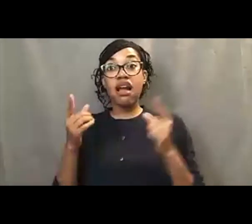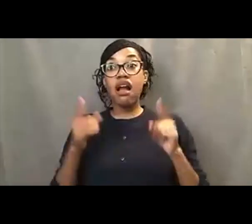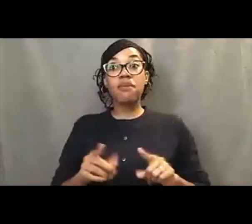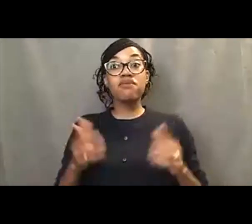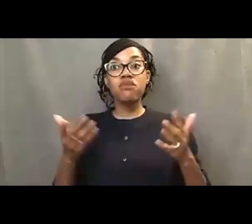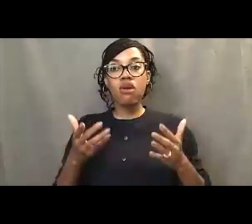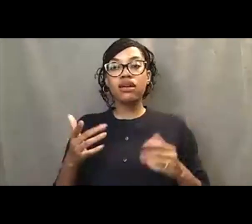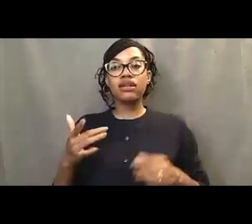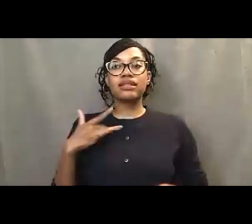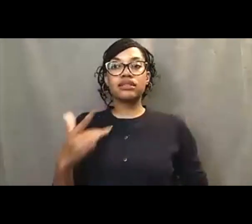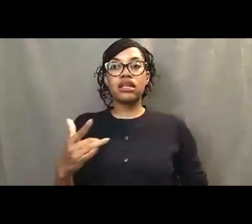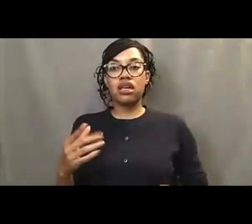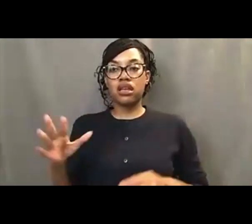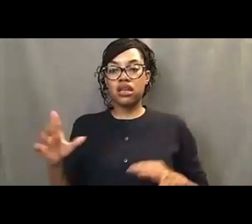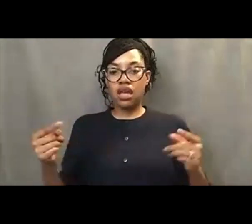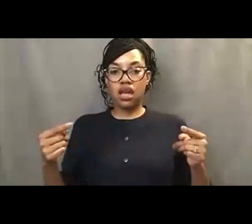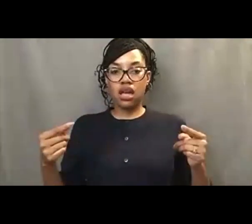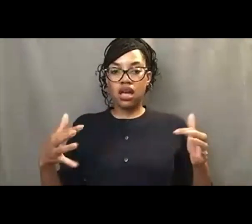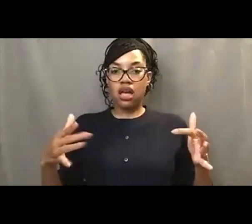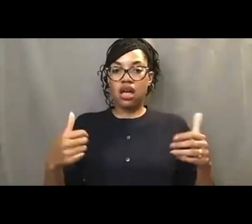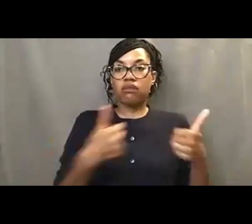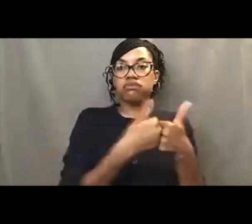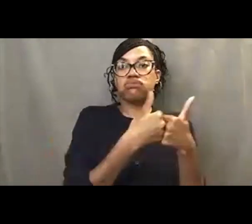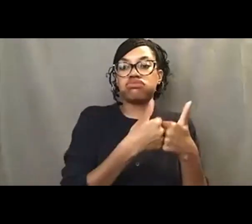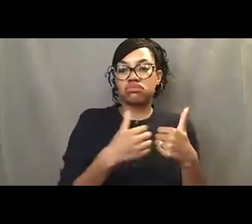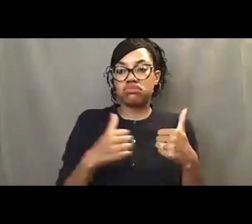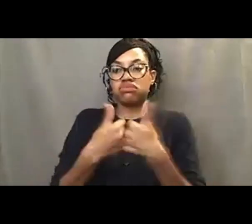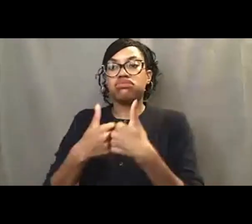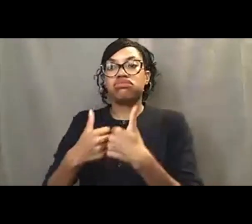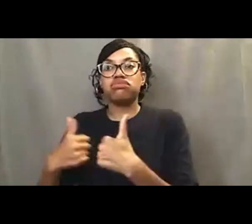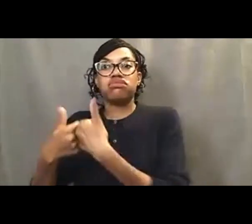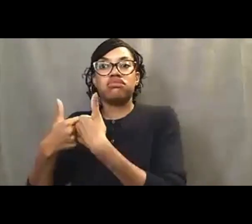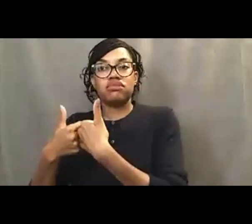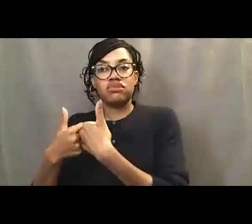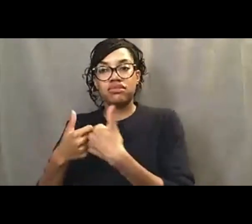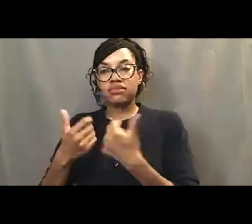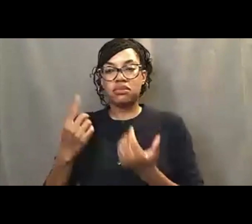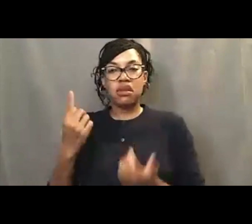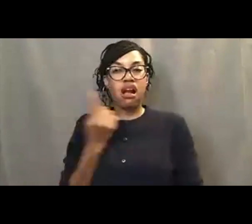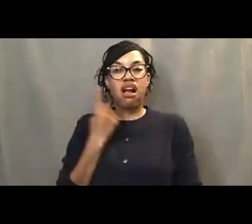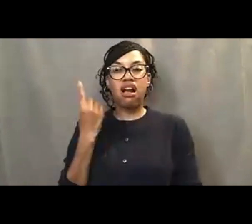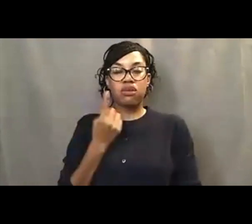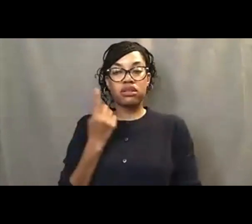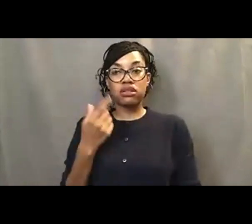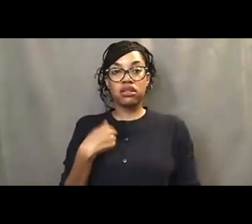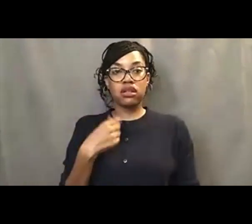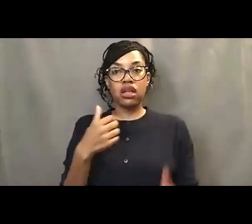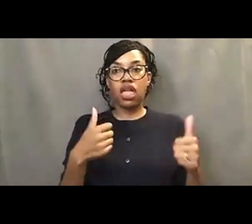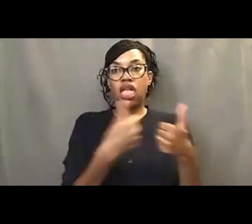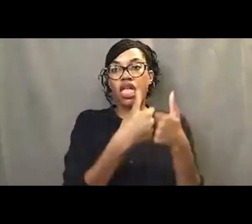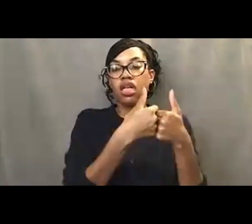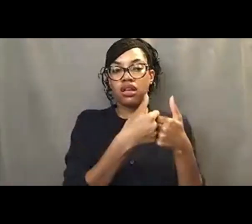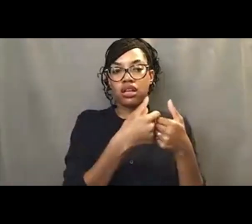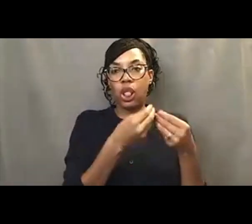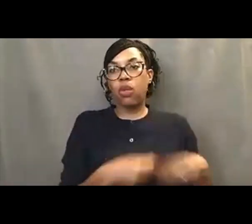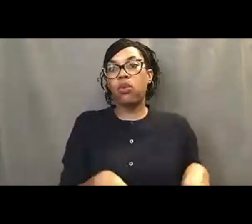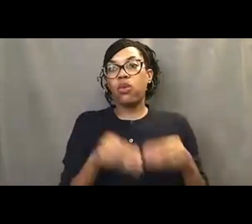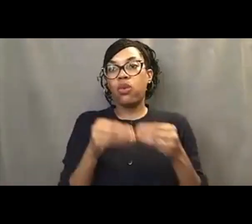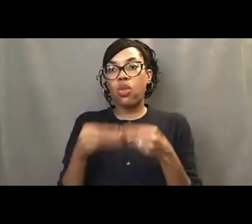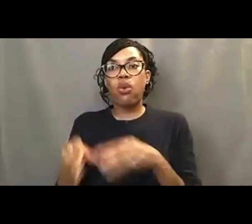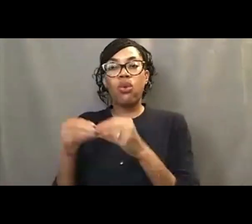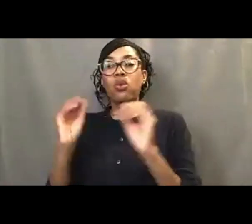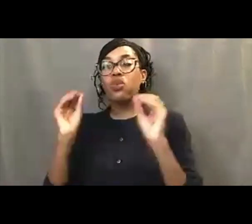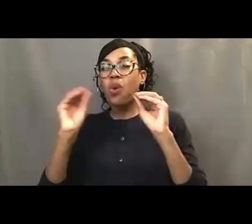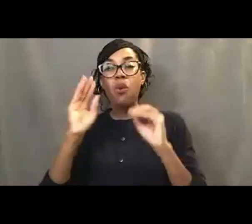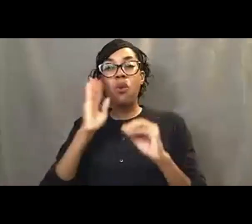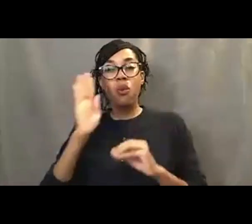we always lose. All three of those groups are not going to win until we figure out that